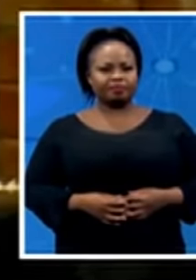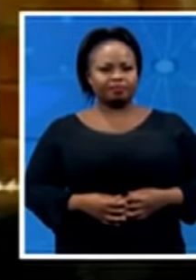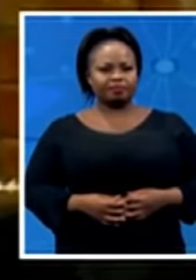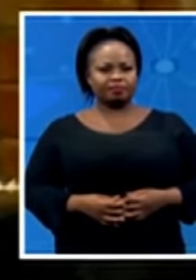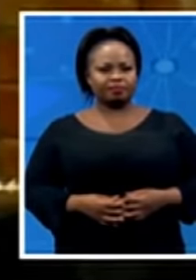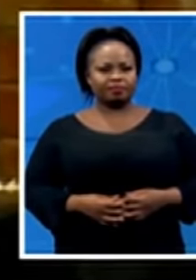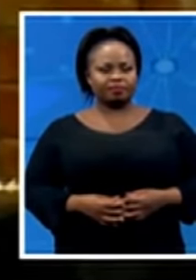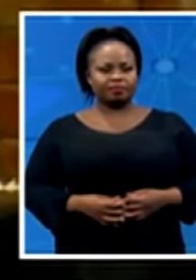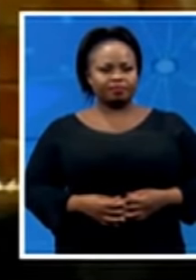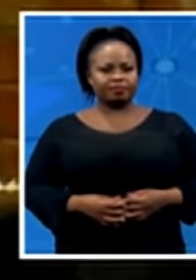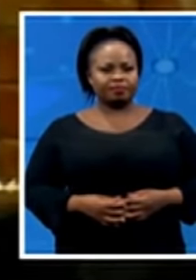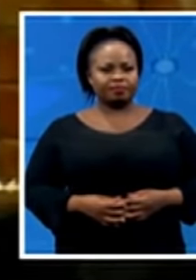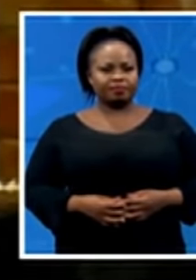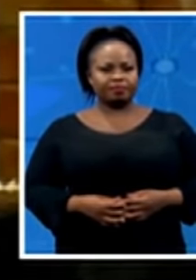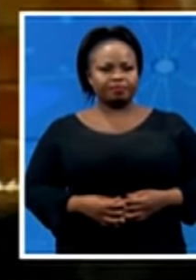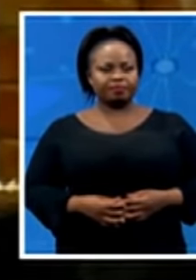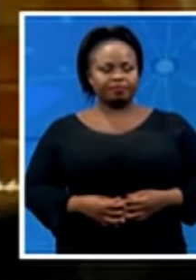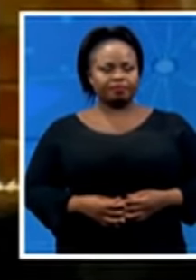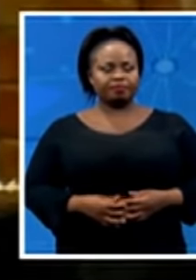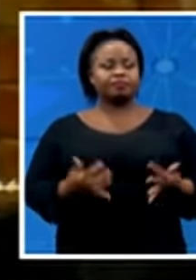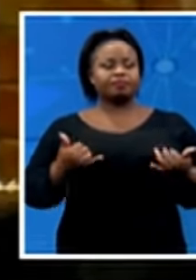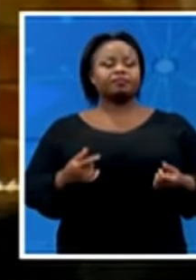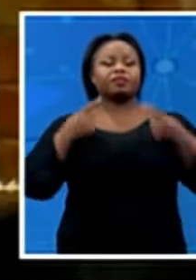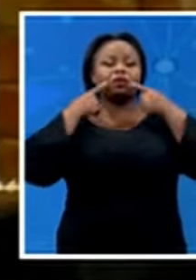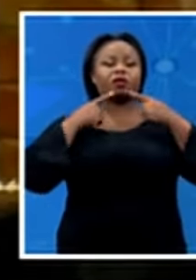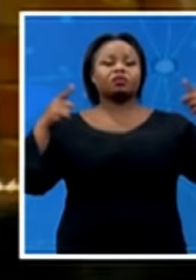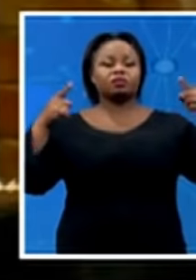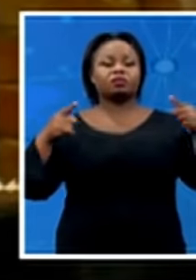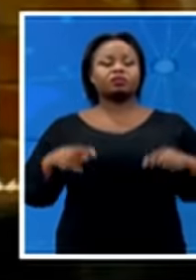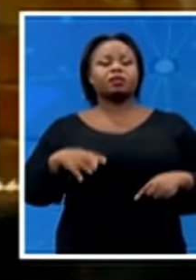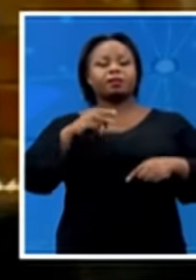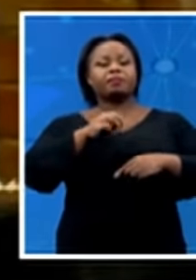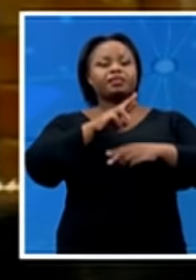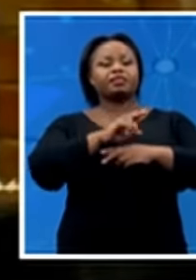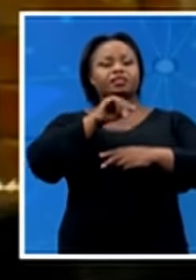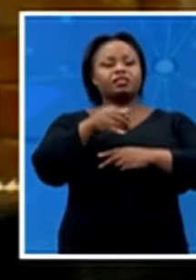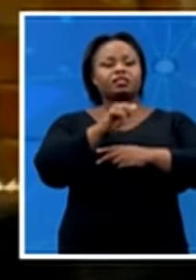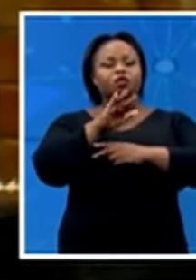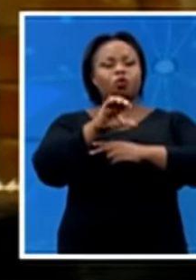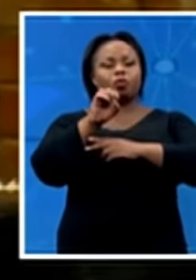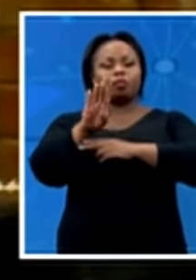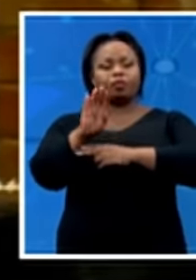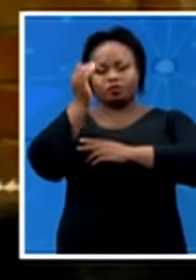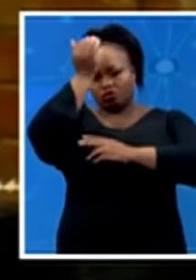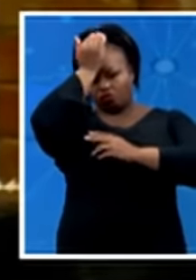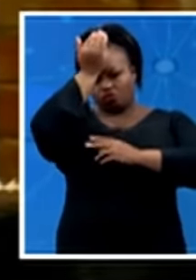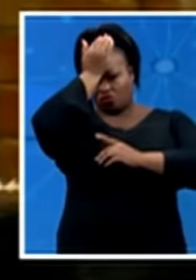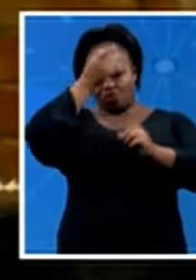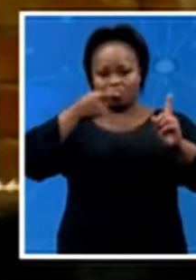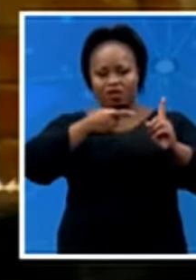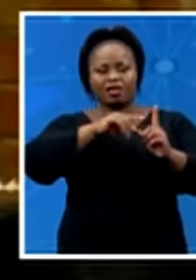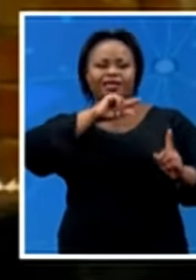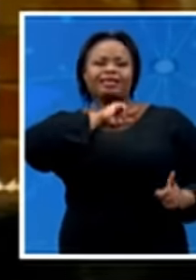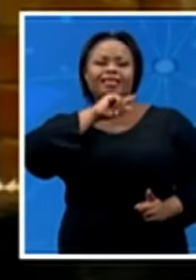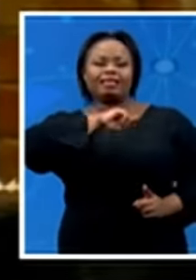It is declared that Mr. Jacob Zuma is guilty of the crime of contempt of court for